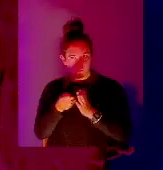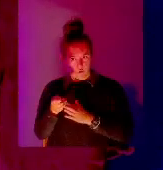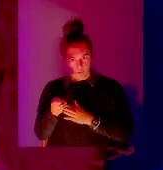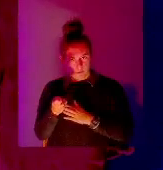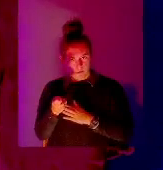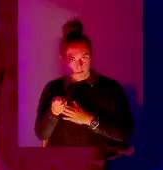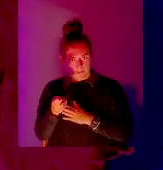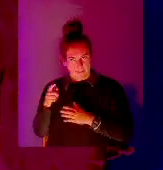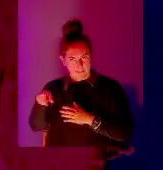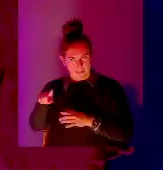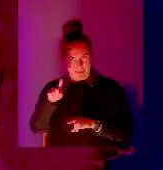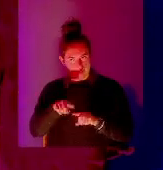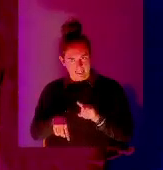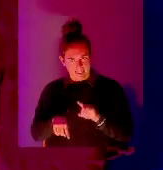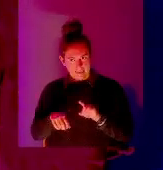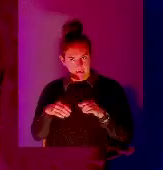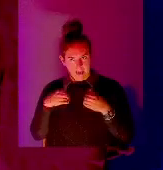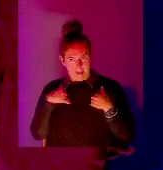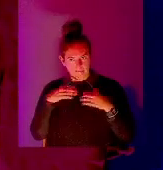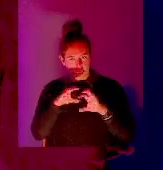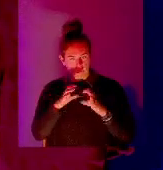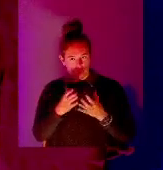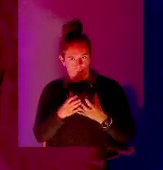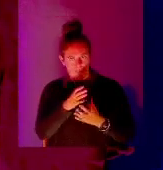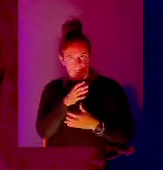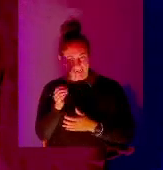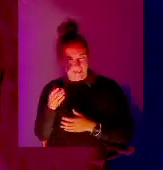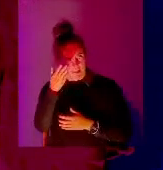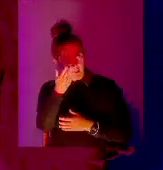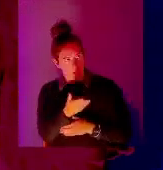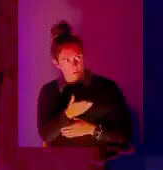have the world and you both.